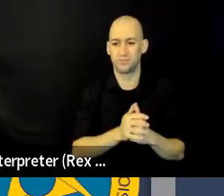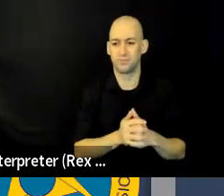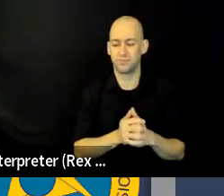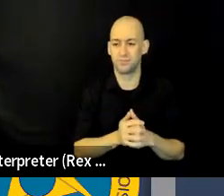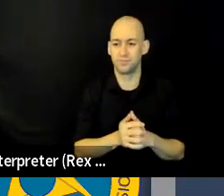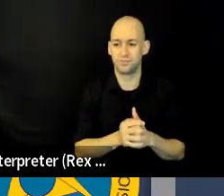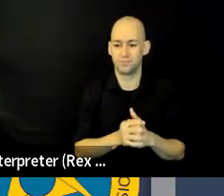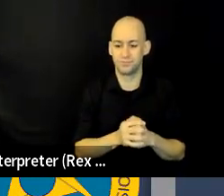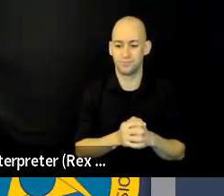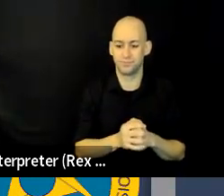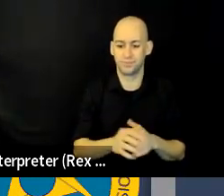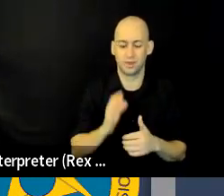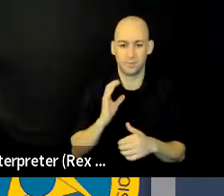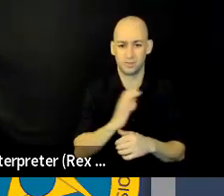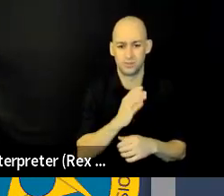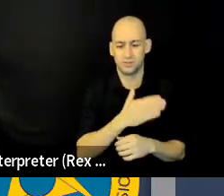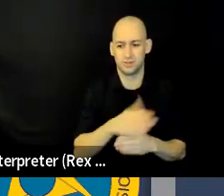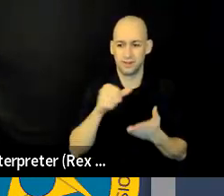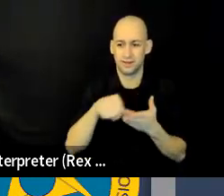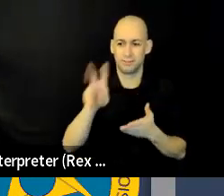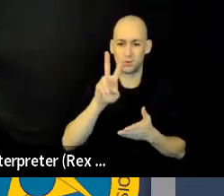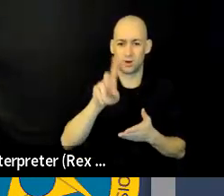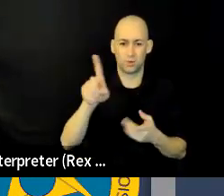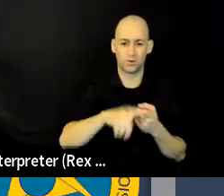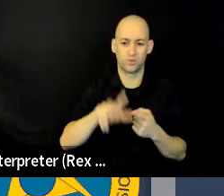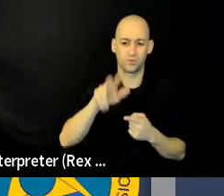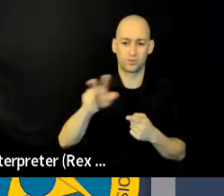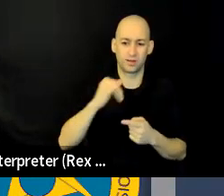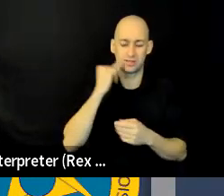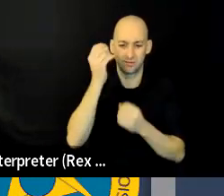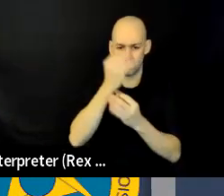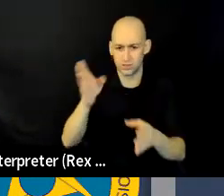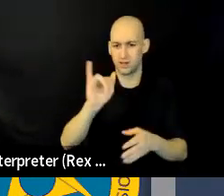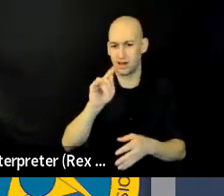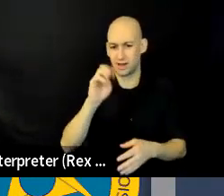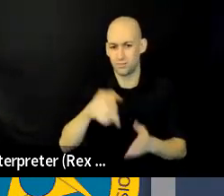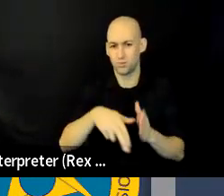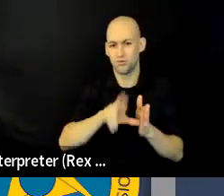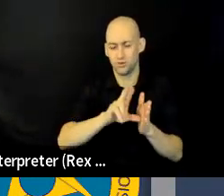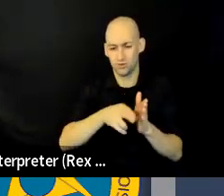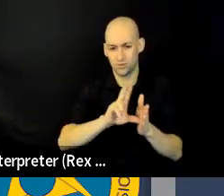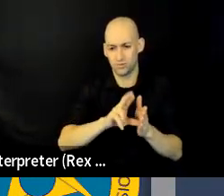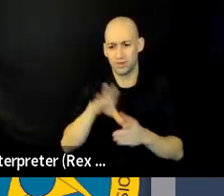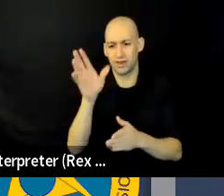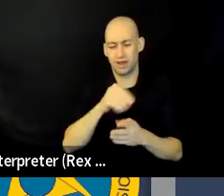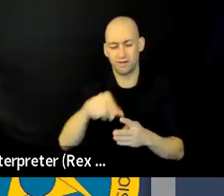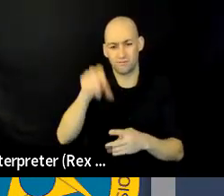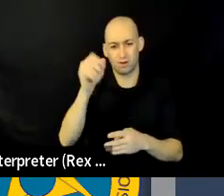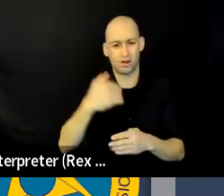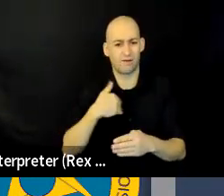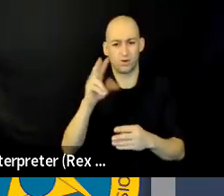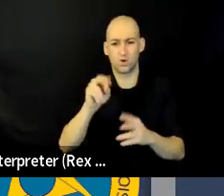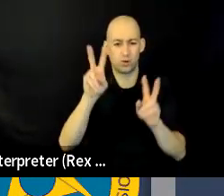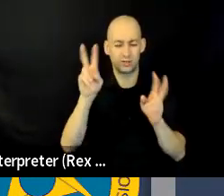Commissioner. Commissioners, tab 21 through 33 are information items that have been reviewed and found to have no issues raised by